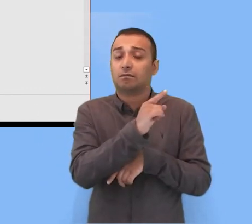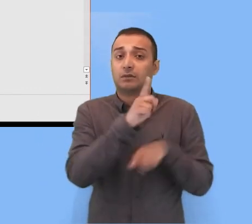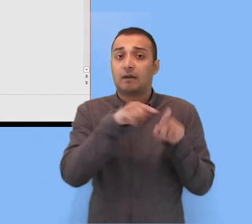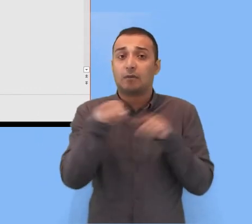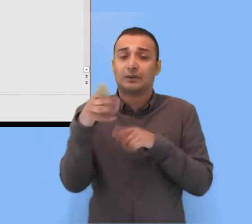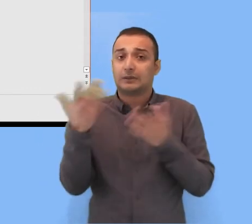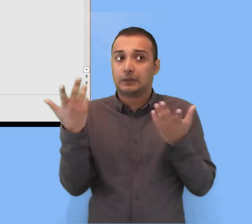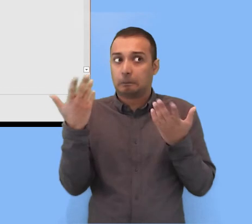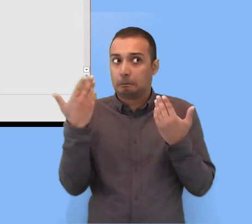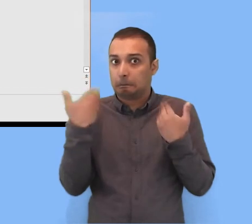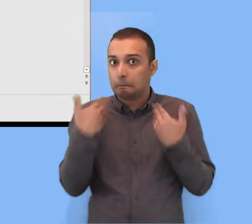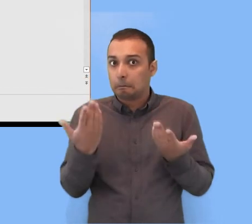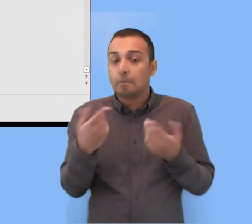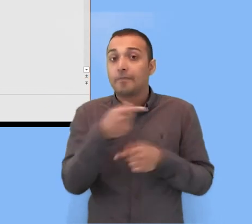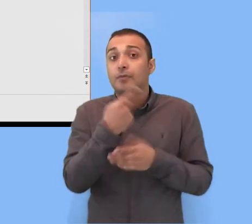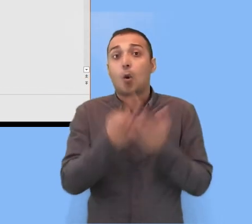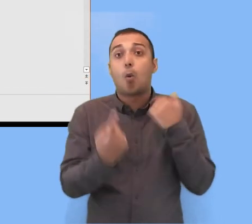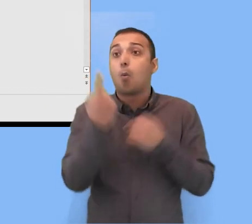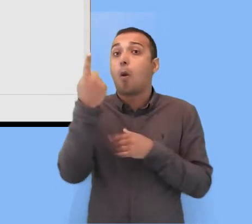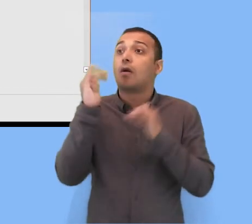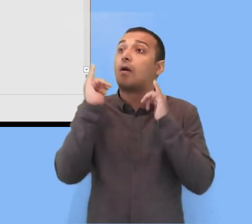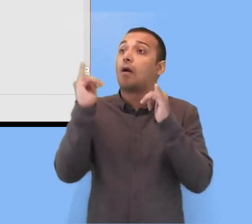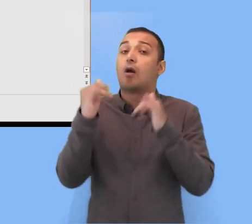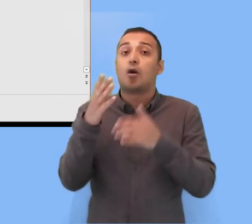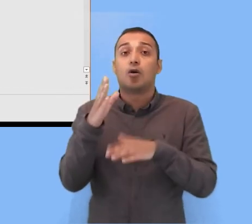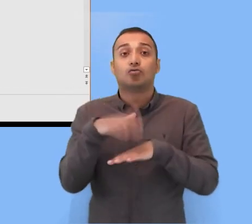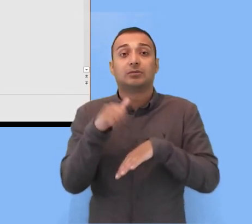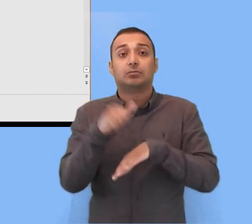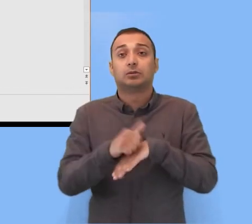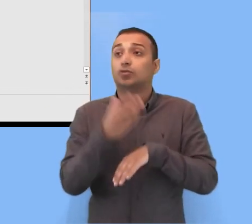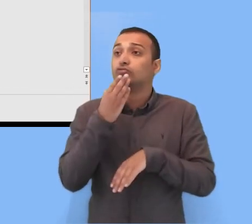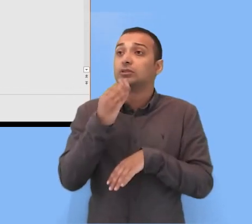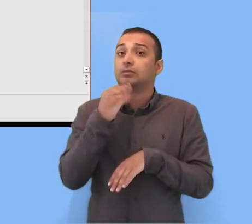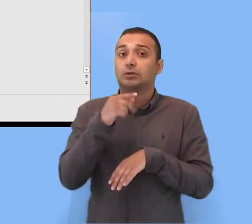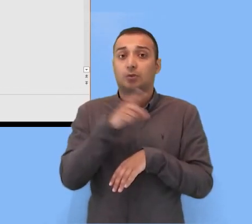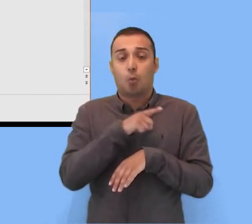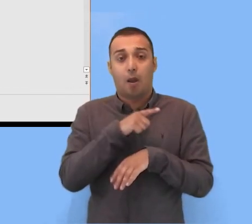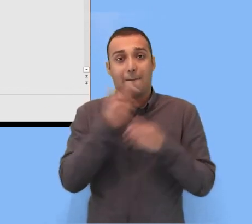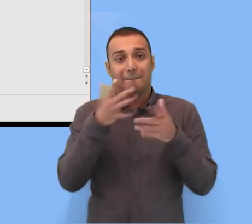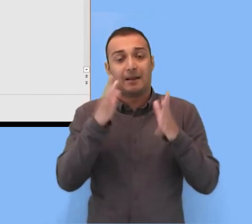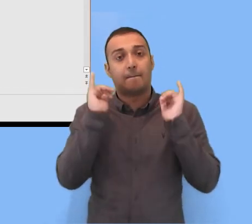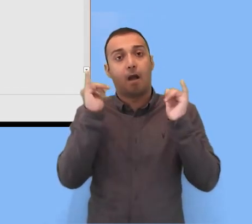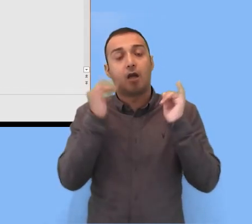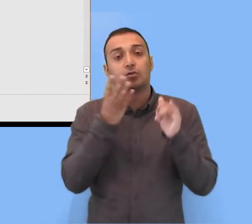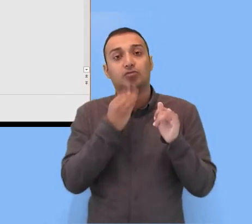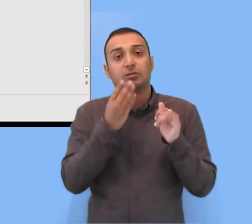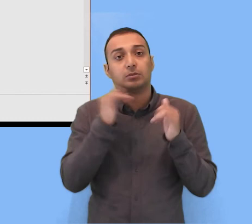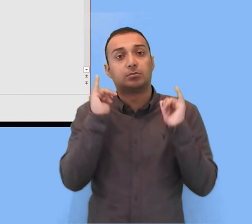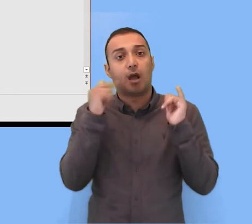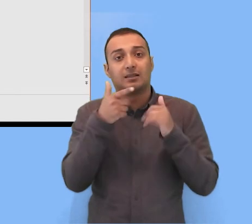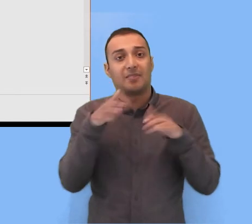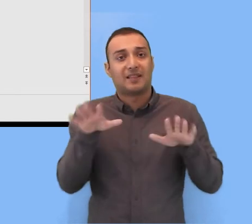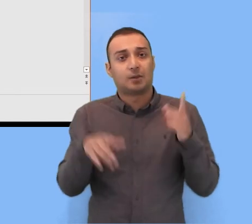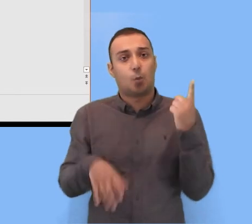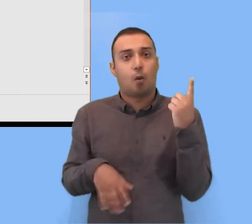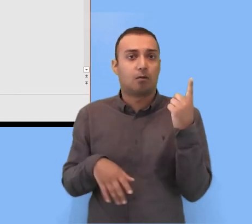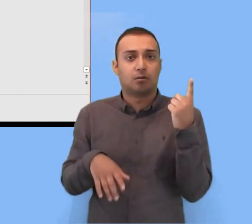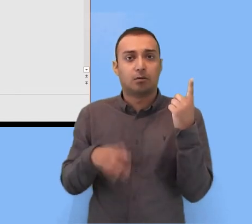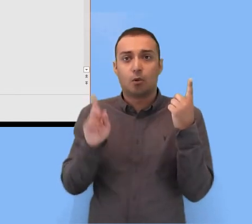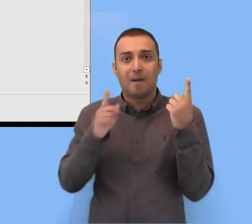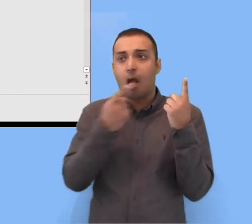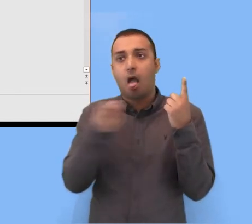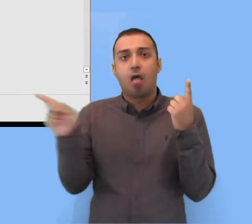party. It would be nice to see other backgrounds acknowledged too. Like, instead of dress up like a fairy